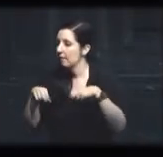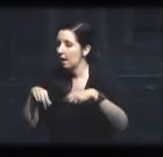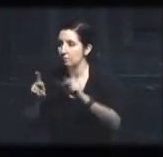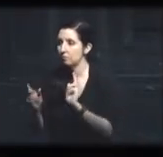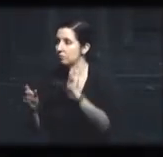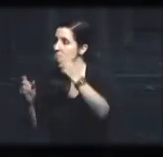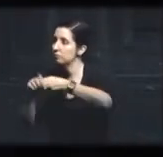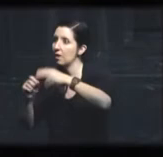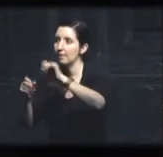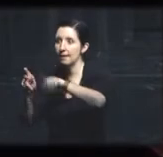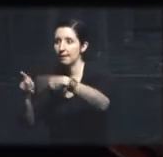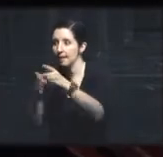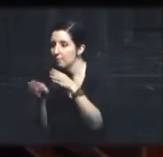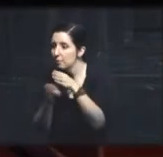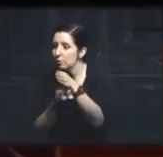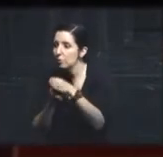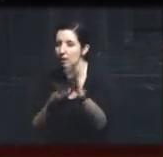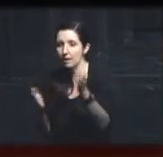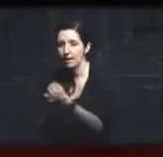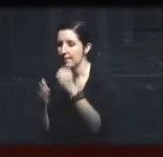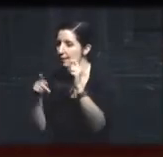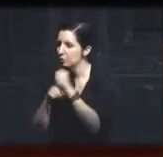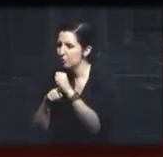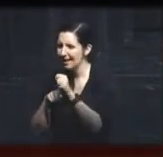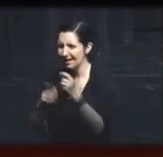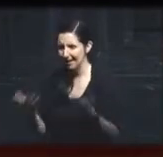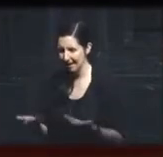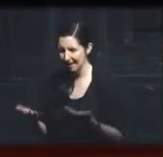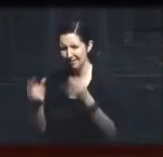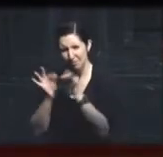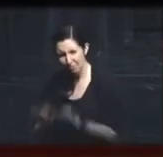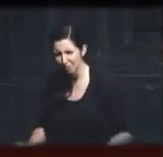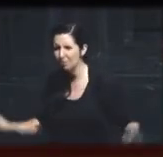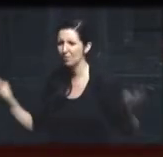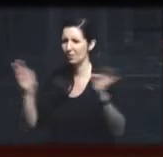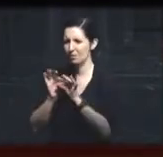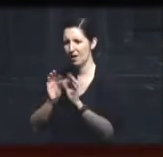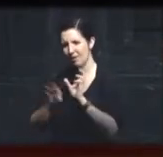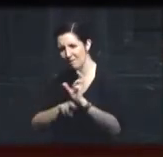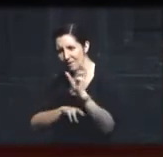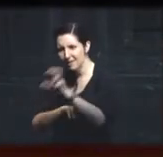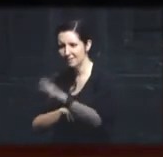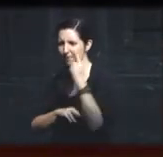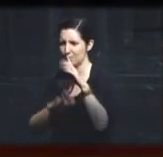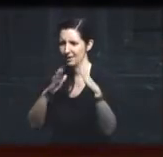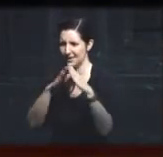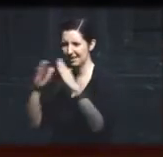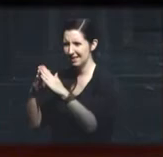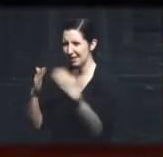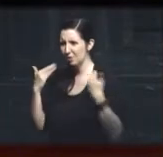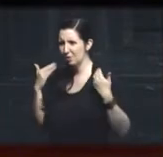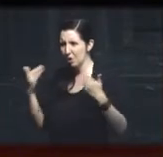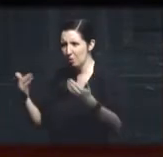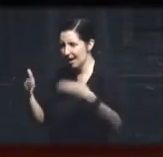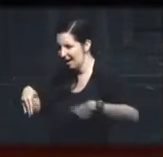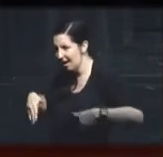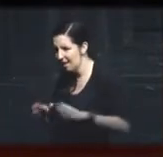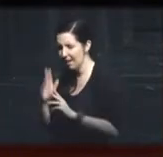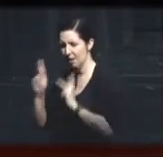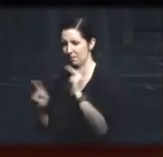they need. It's a worthwhile investment for the city to lift people up, to offer